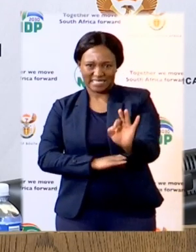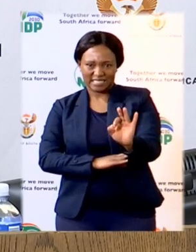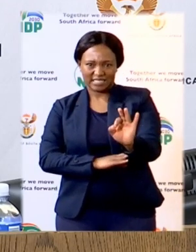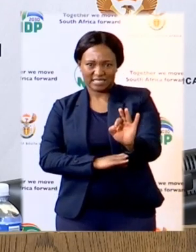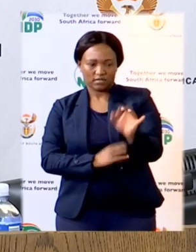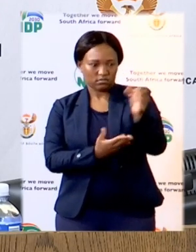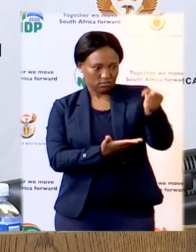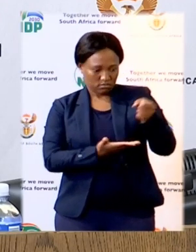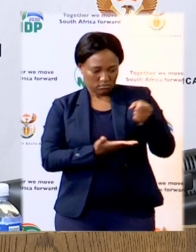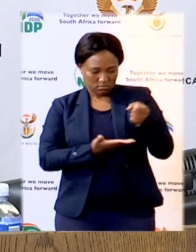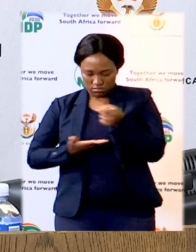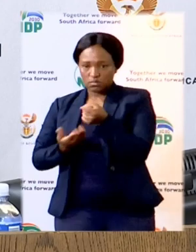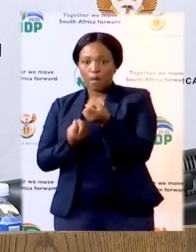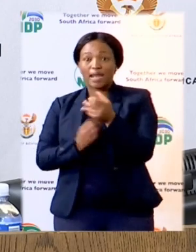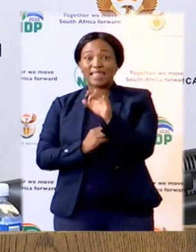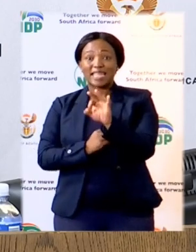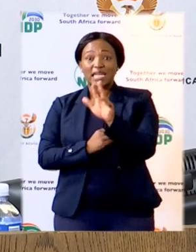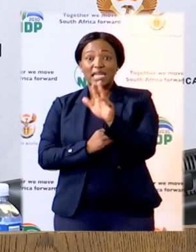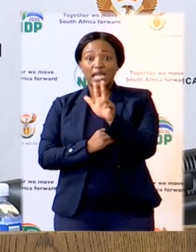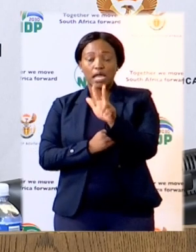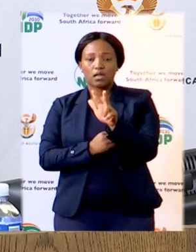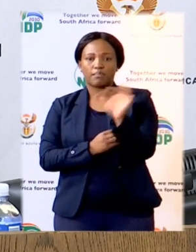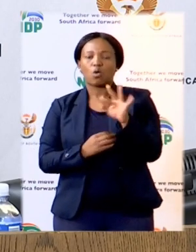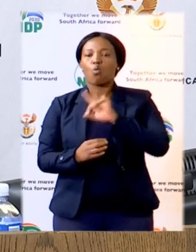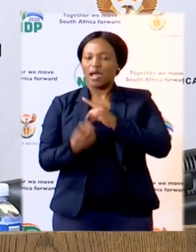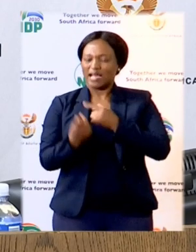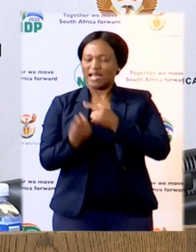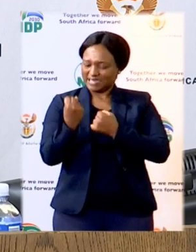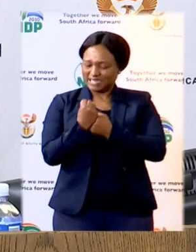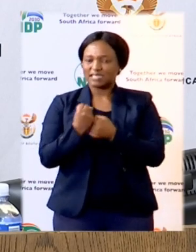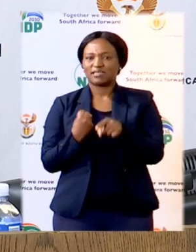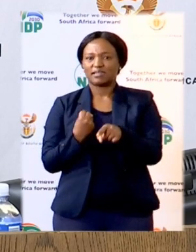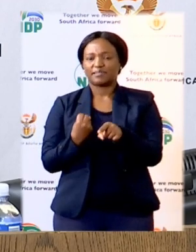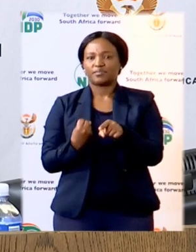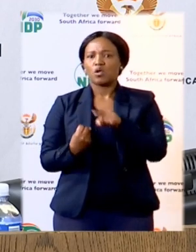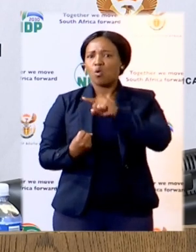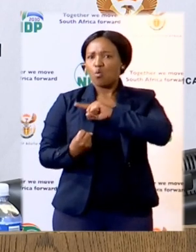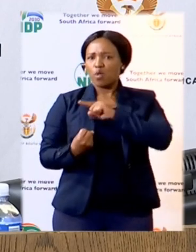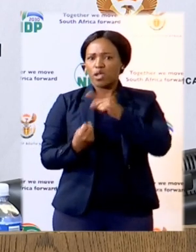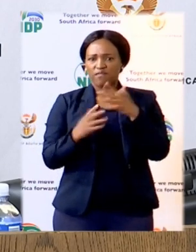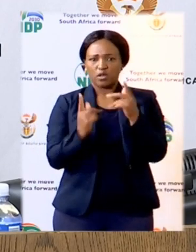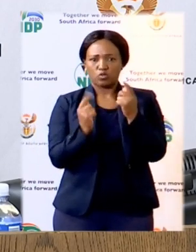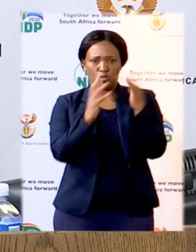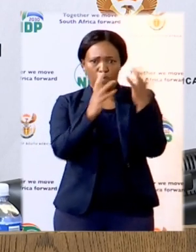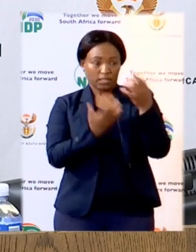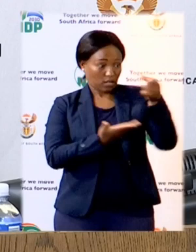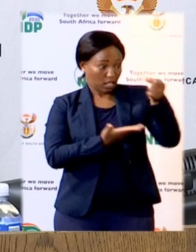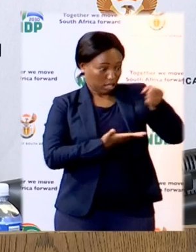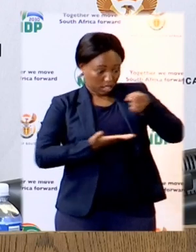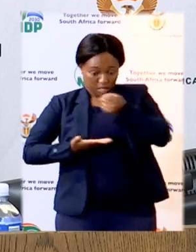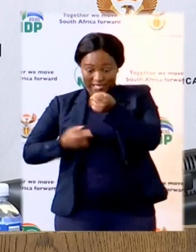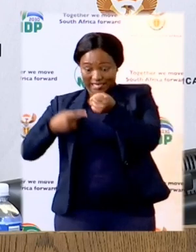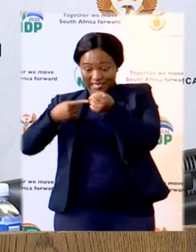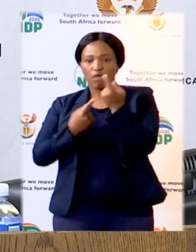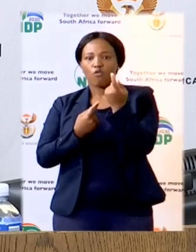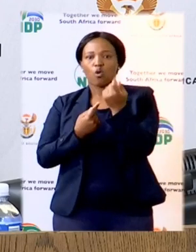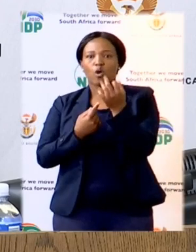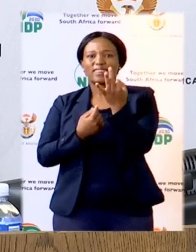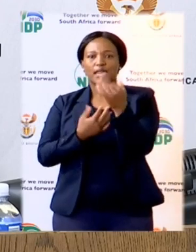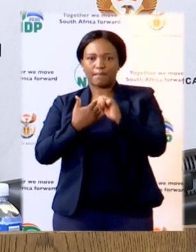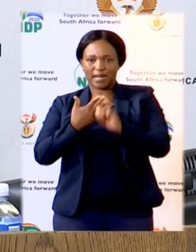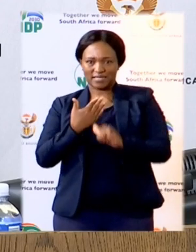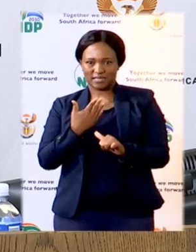a relief. And we had budgeted for a period of 3 months, and